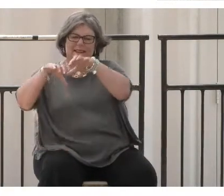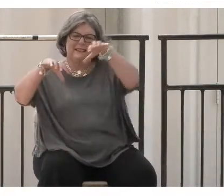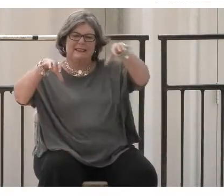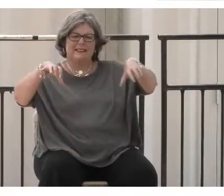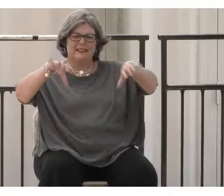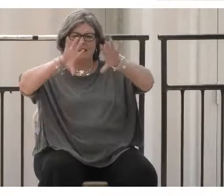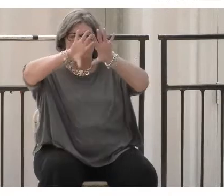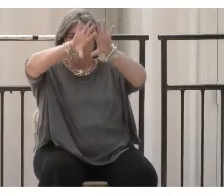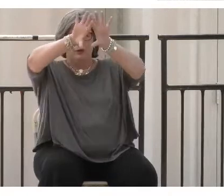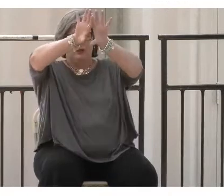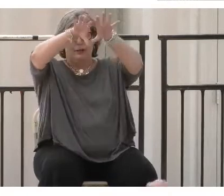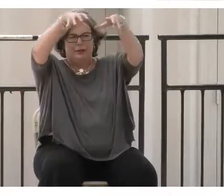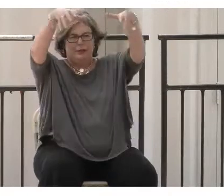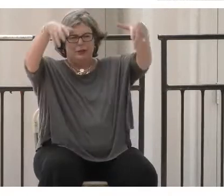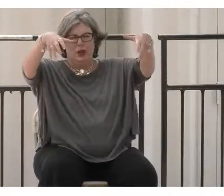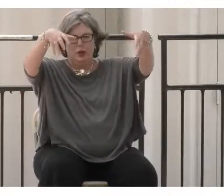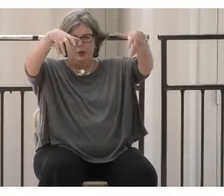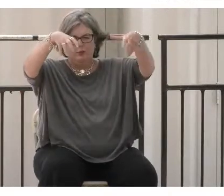Okay.